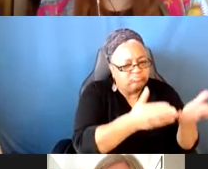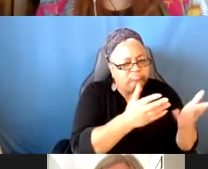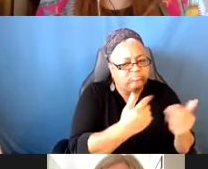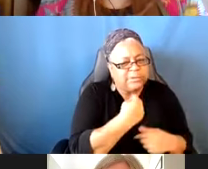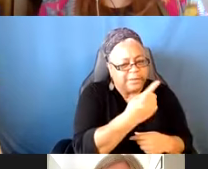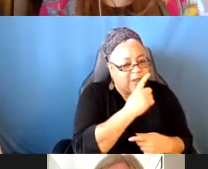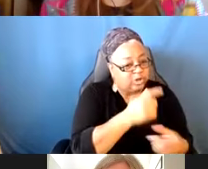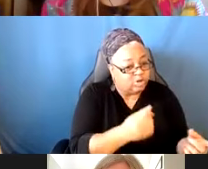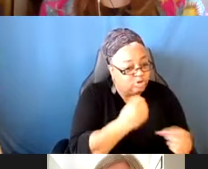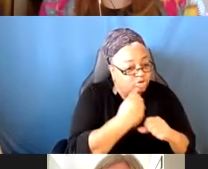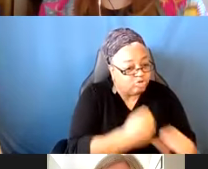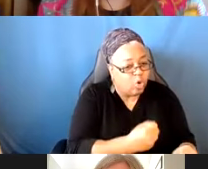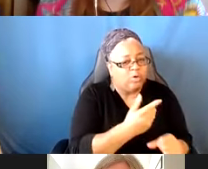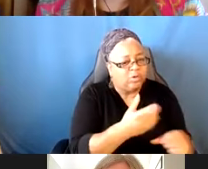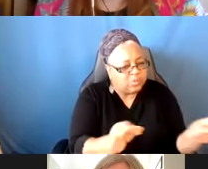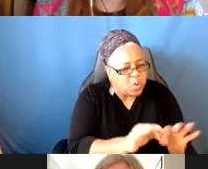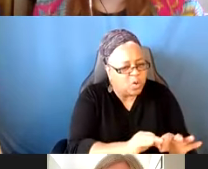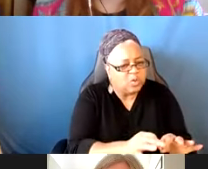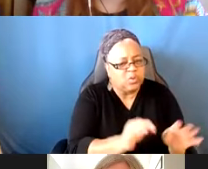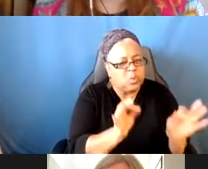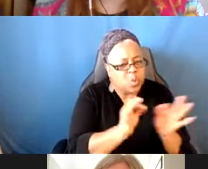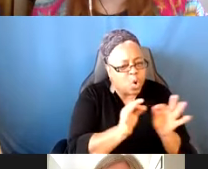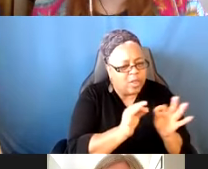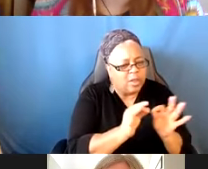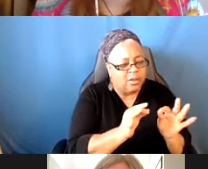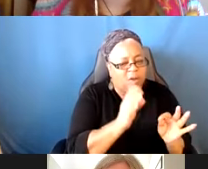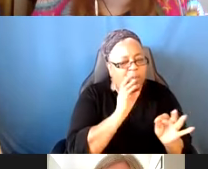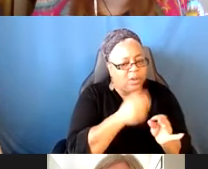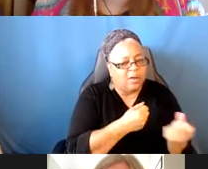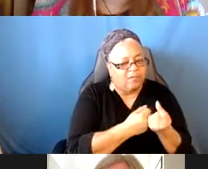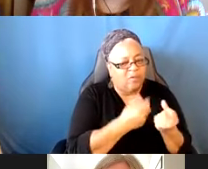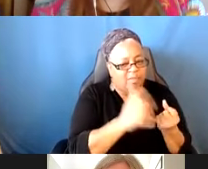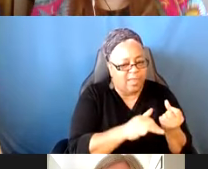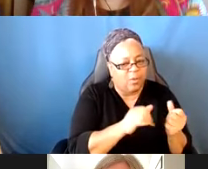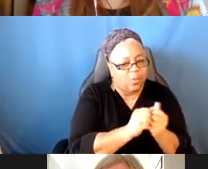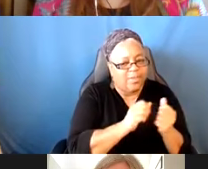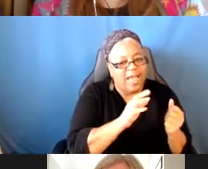worthy. We can always reinforce that with affirmations and a good support system.